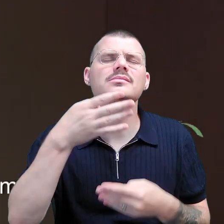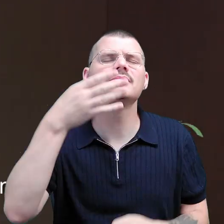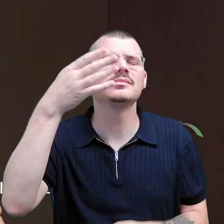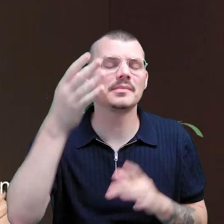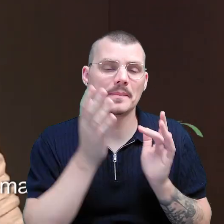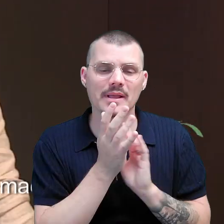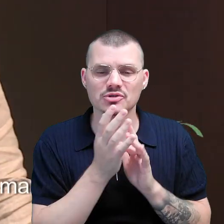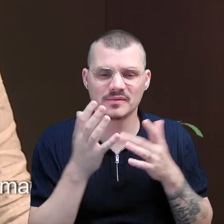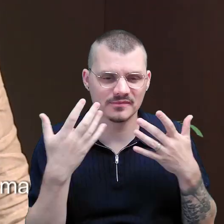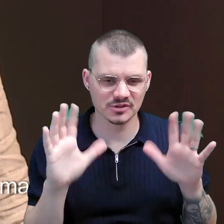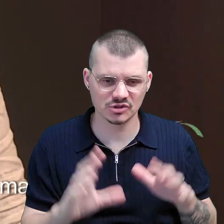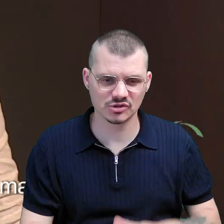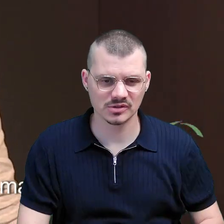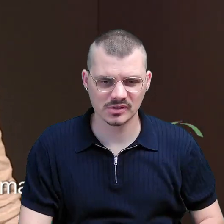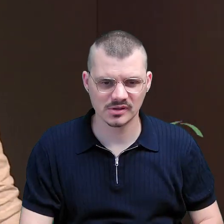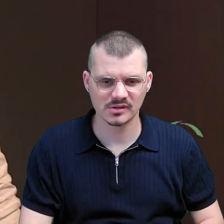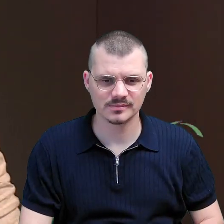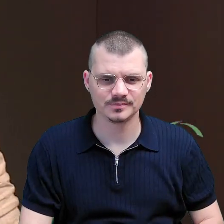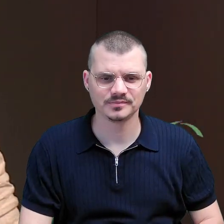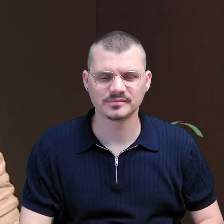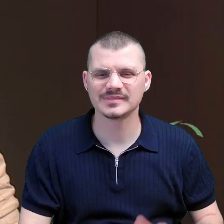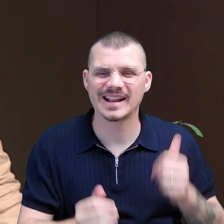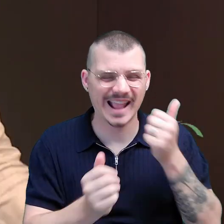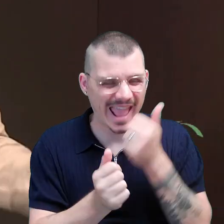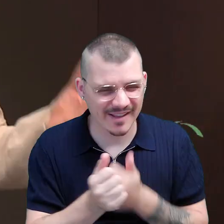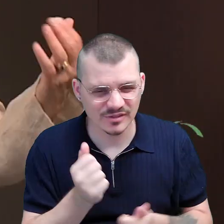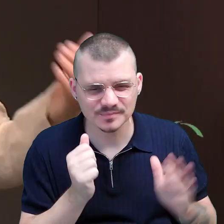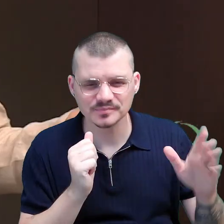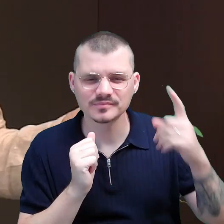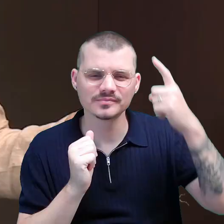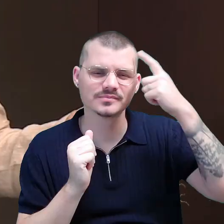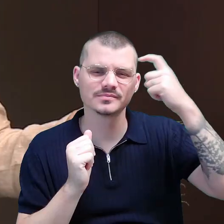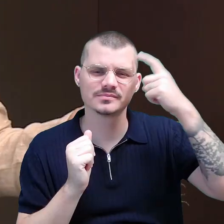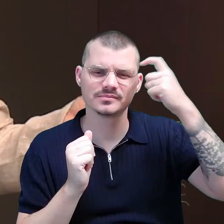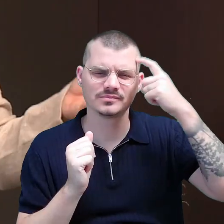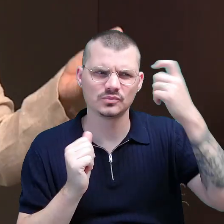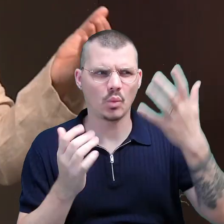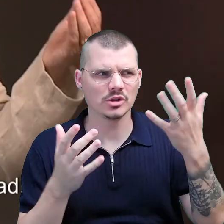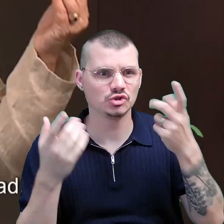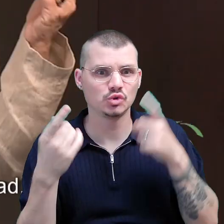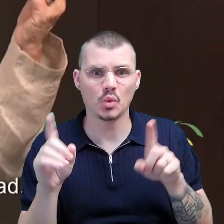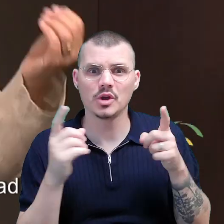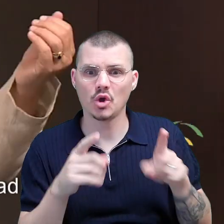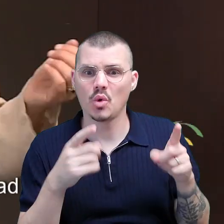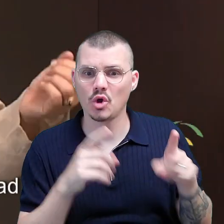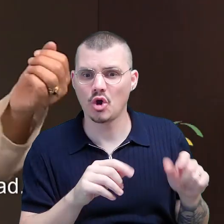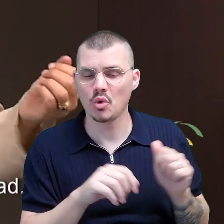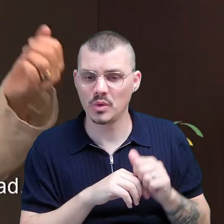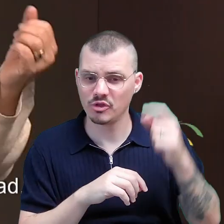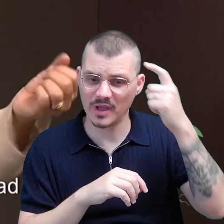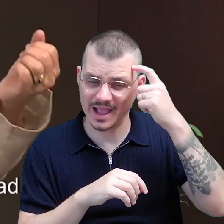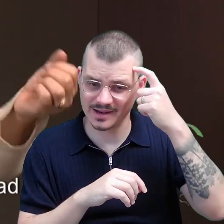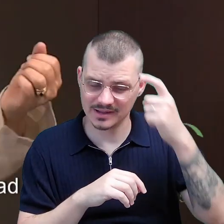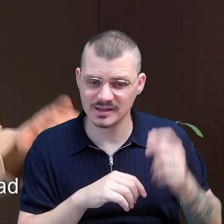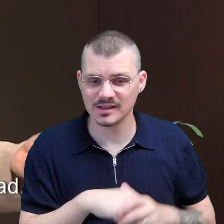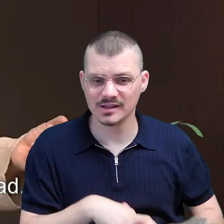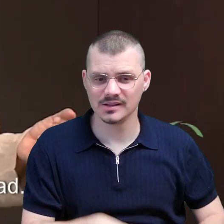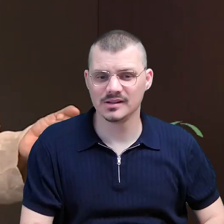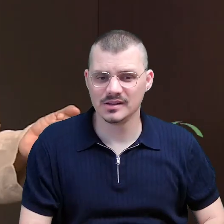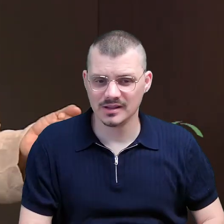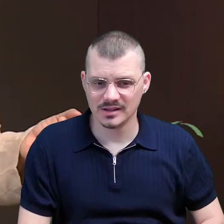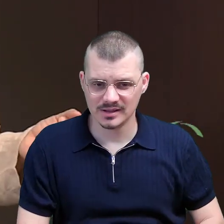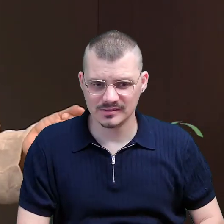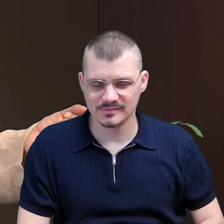every drug that's ever been made, every speculation about what could be going on in her